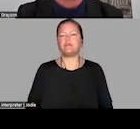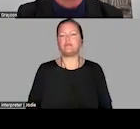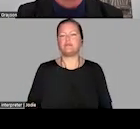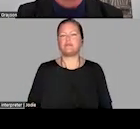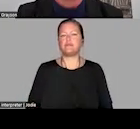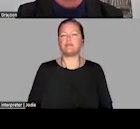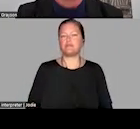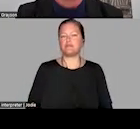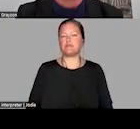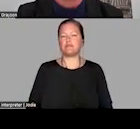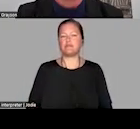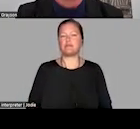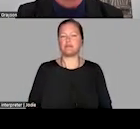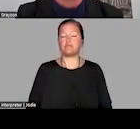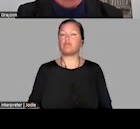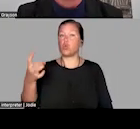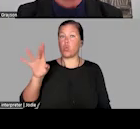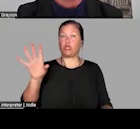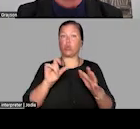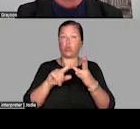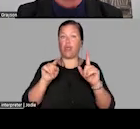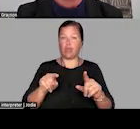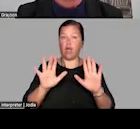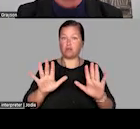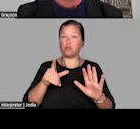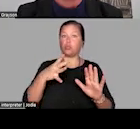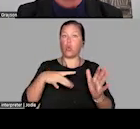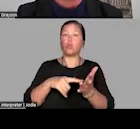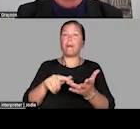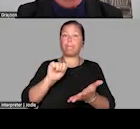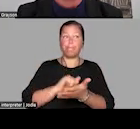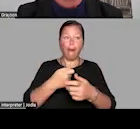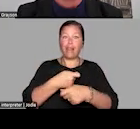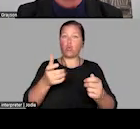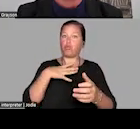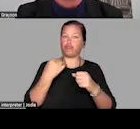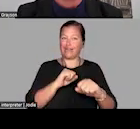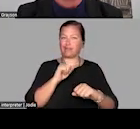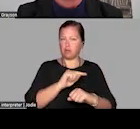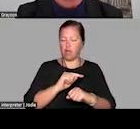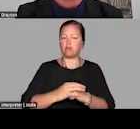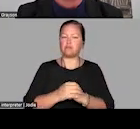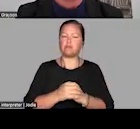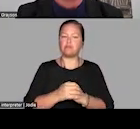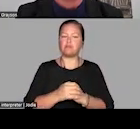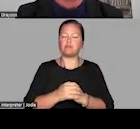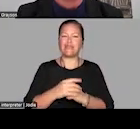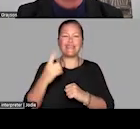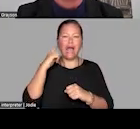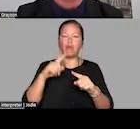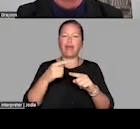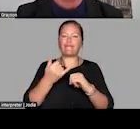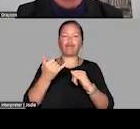Once you have done that, you want to publish and you want to protect it. So that's adversary noise injection. Sounds a very technical